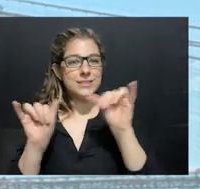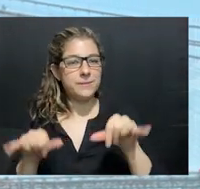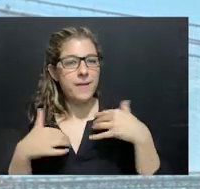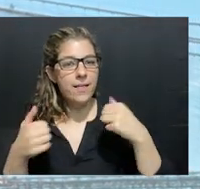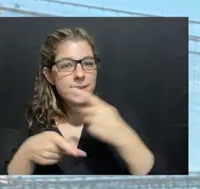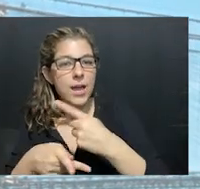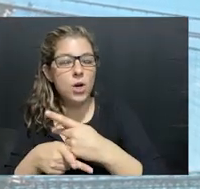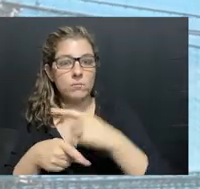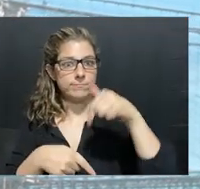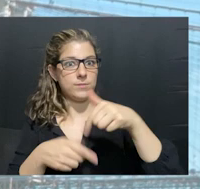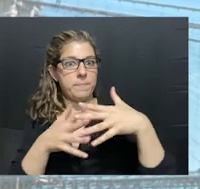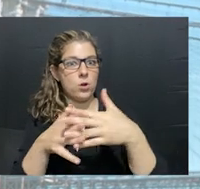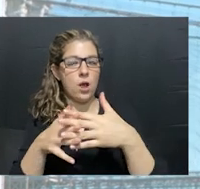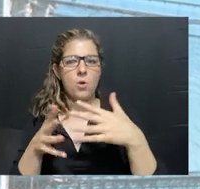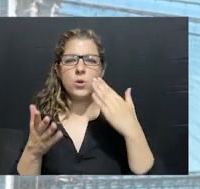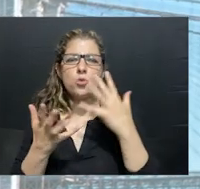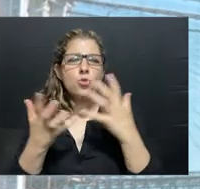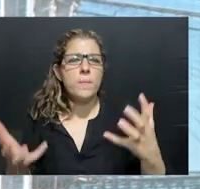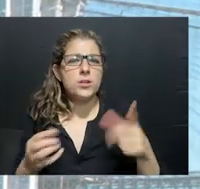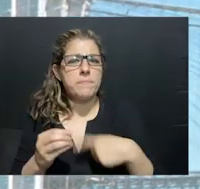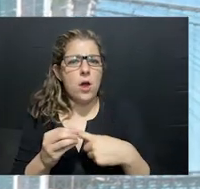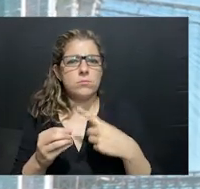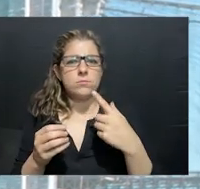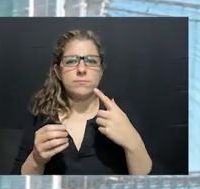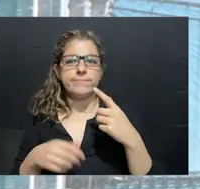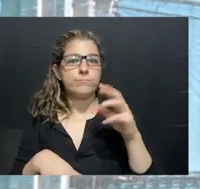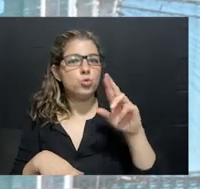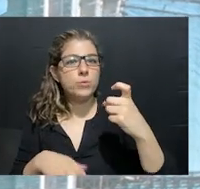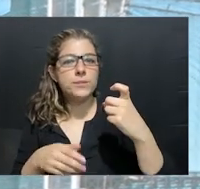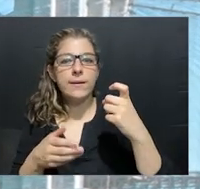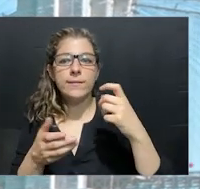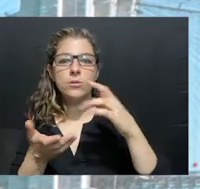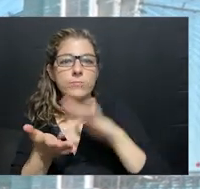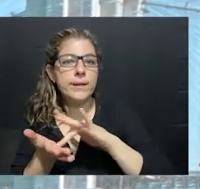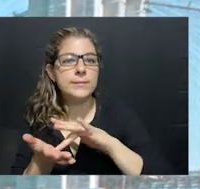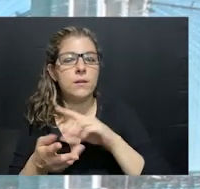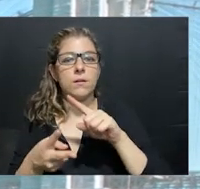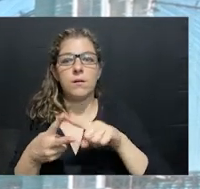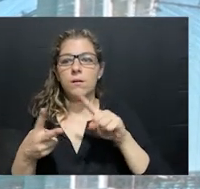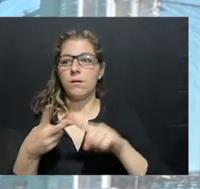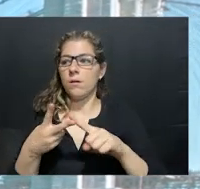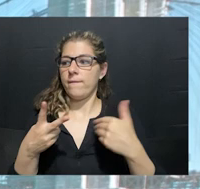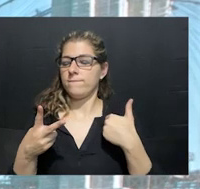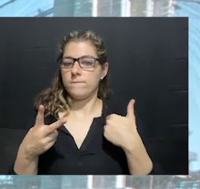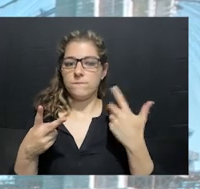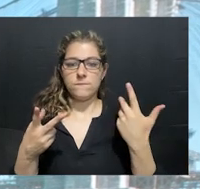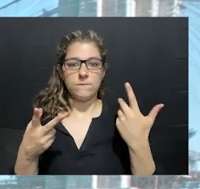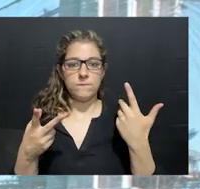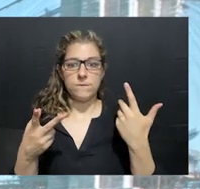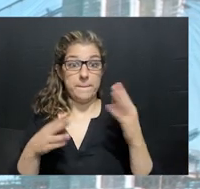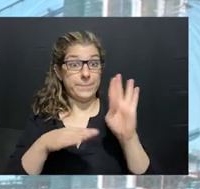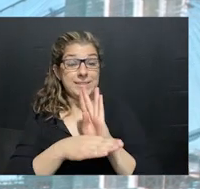healthcare in this country. We know so much about the prescription drug donut hole. We know that we have a whole